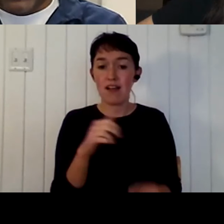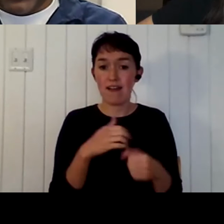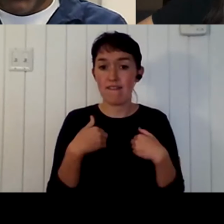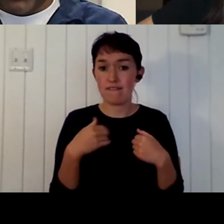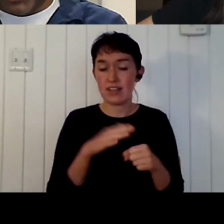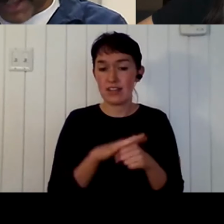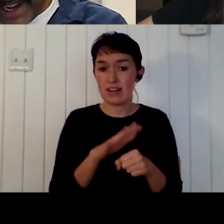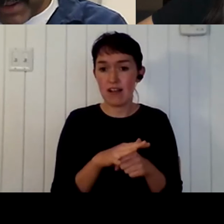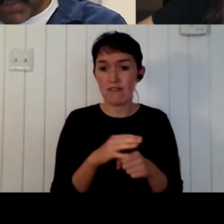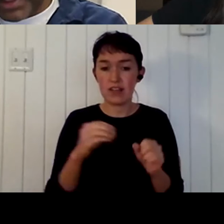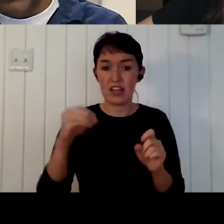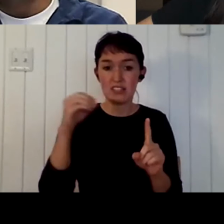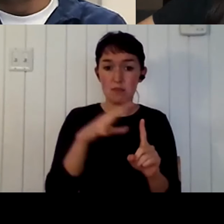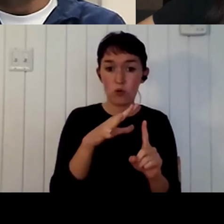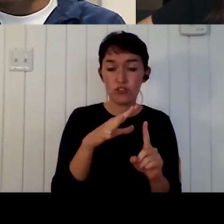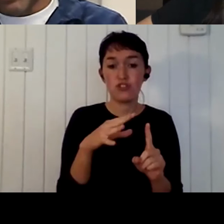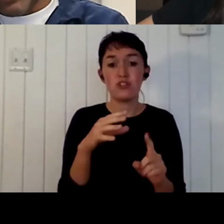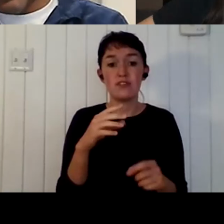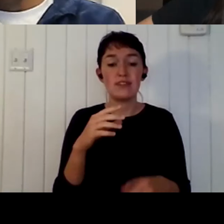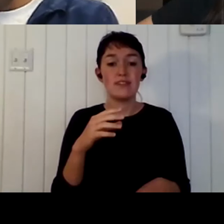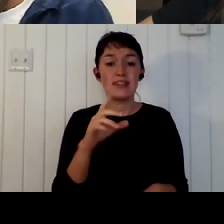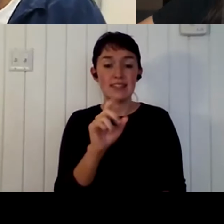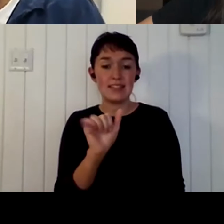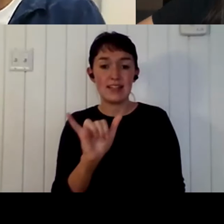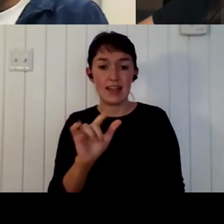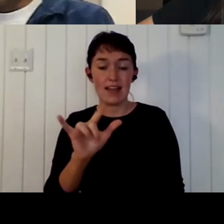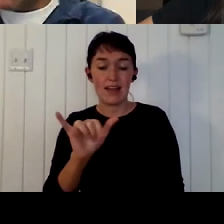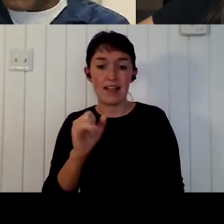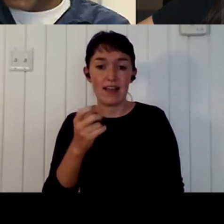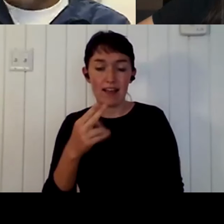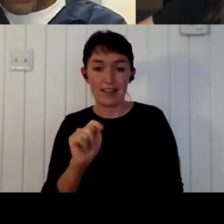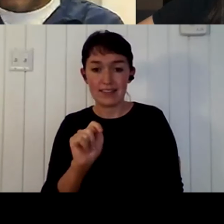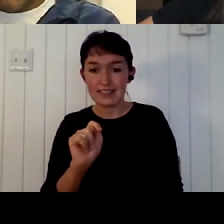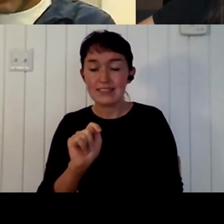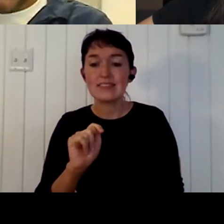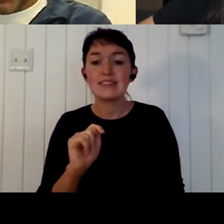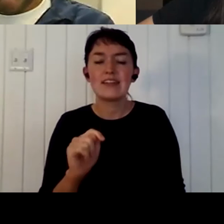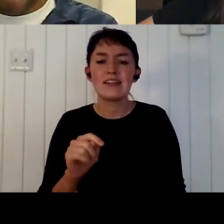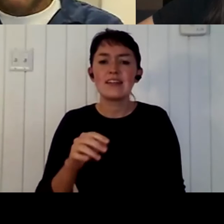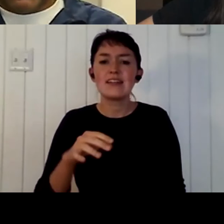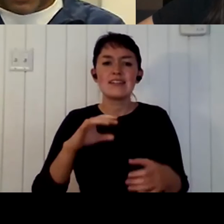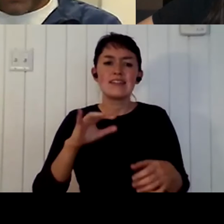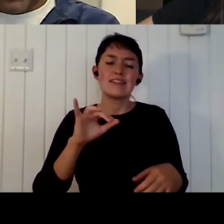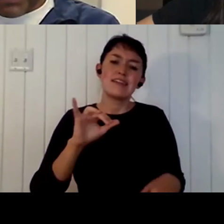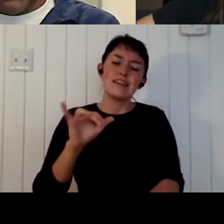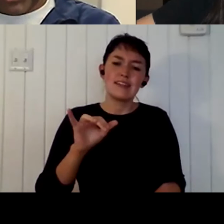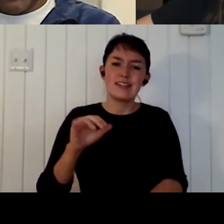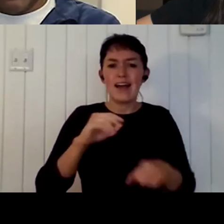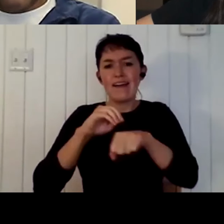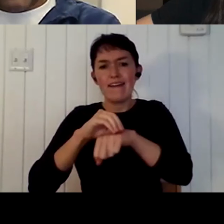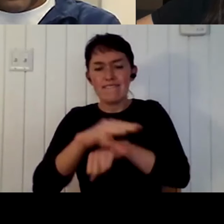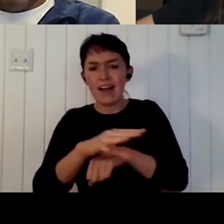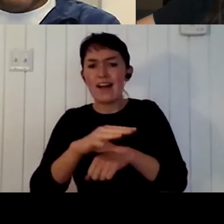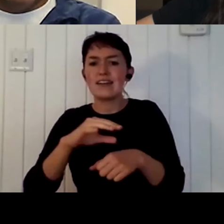can actually disrupt your circadian rhythm. So then down the line, it's all like this chain of 100 things that sort of topple on top of each